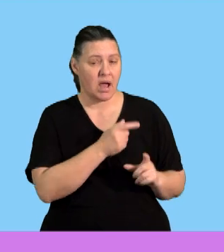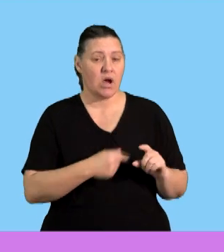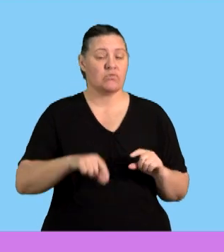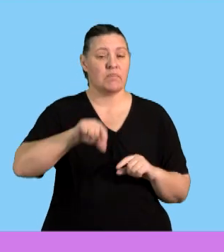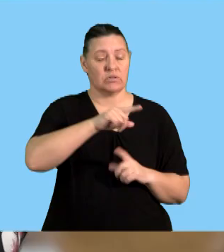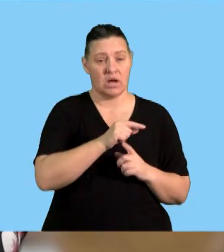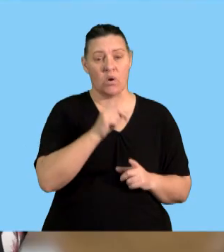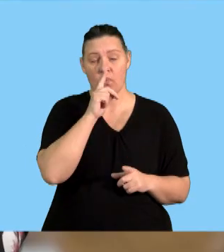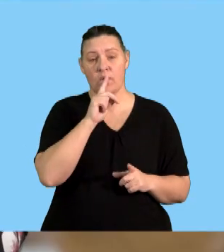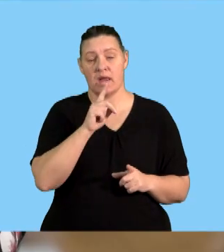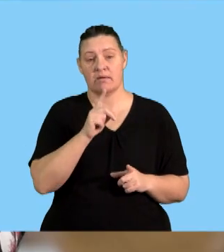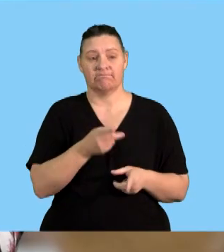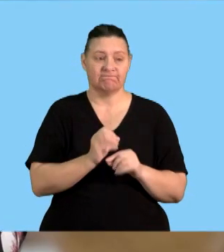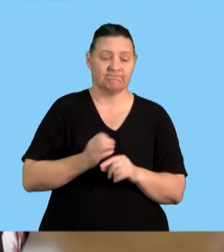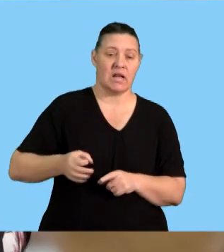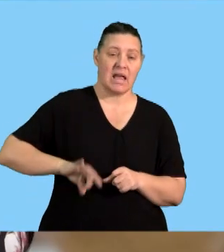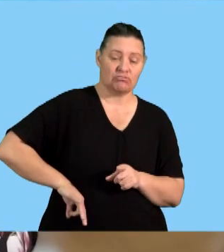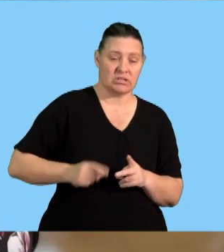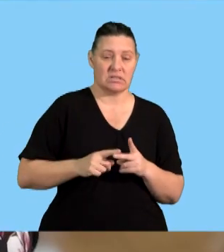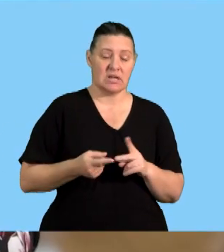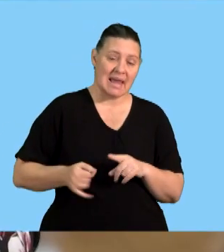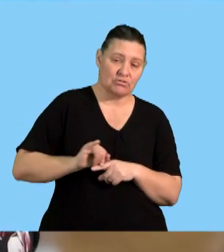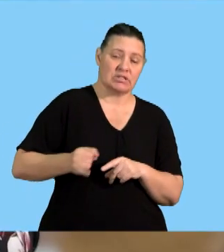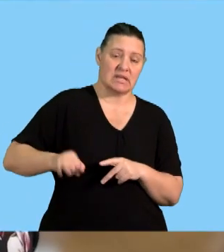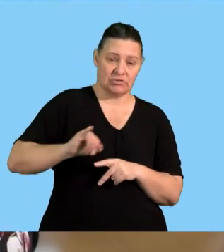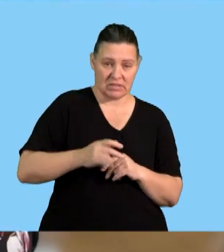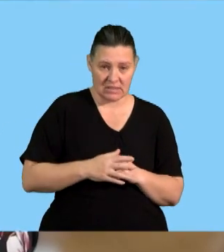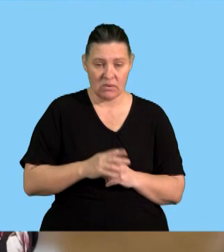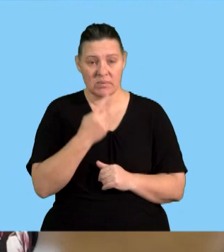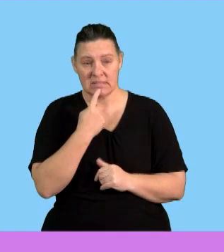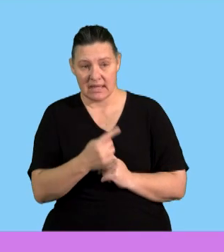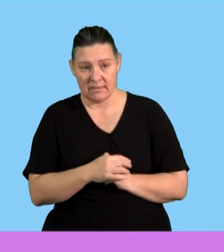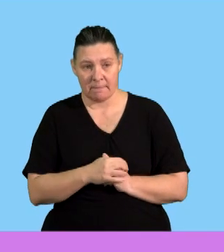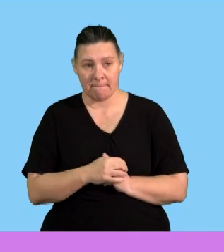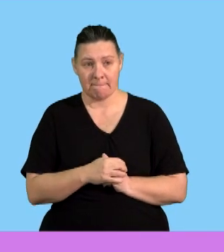it's compound and we earn interest on interest, we need to say